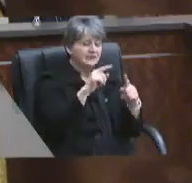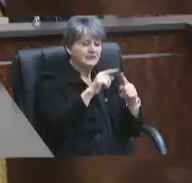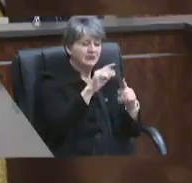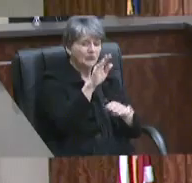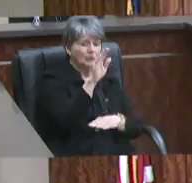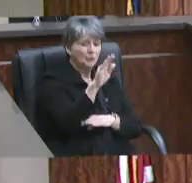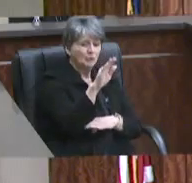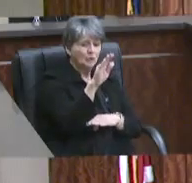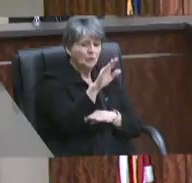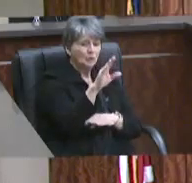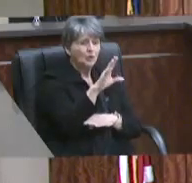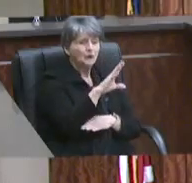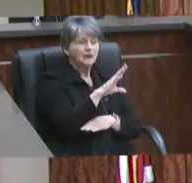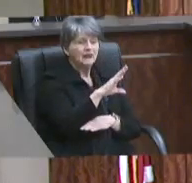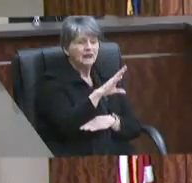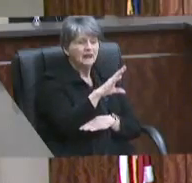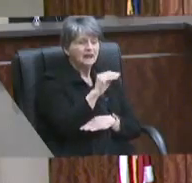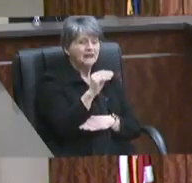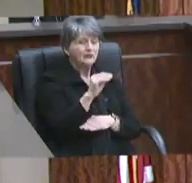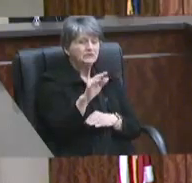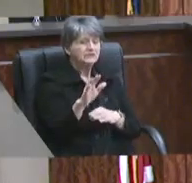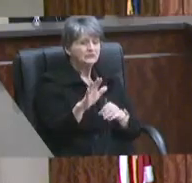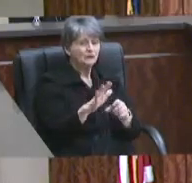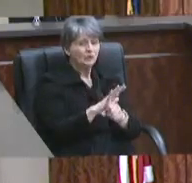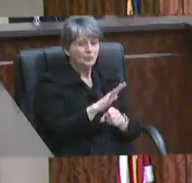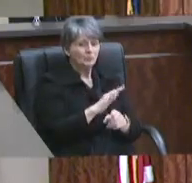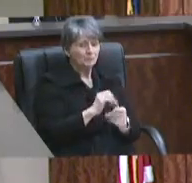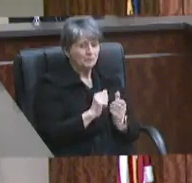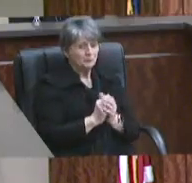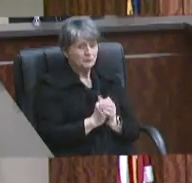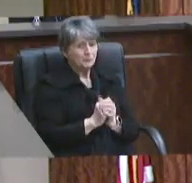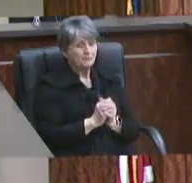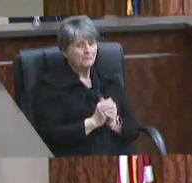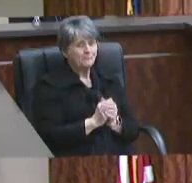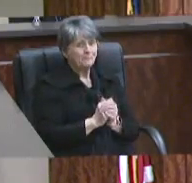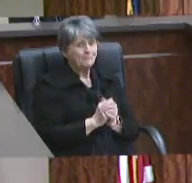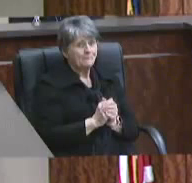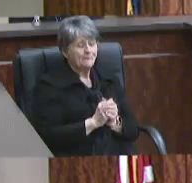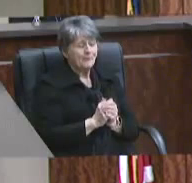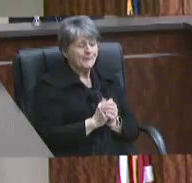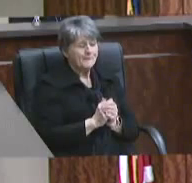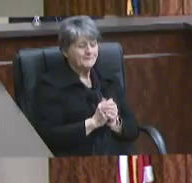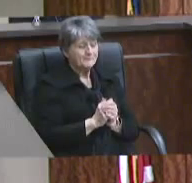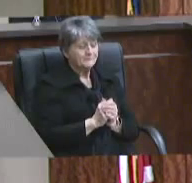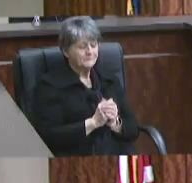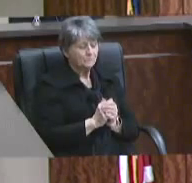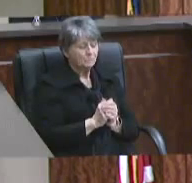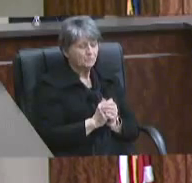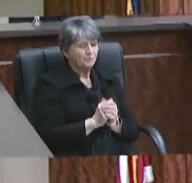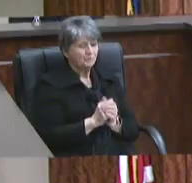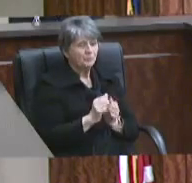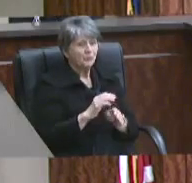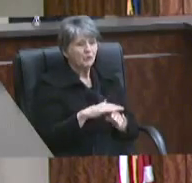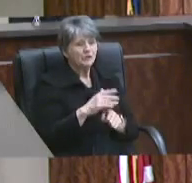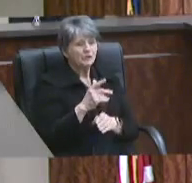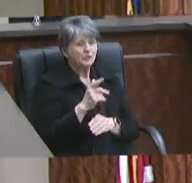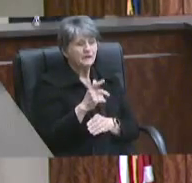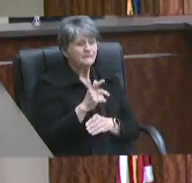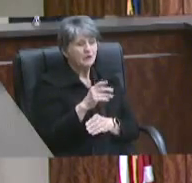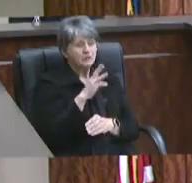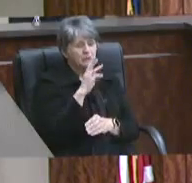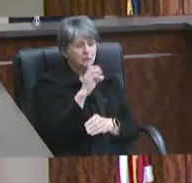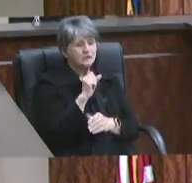place was packed and the parking lot was full. On the 21st